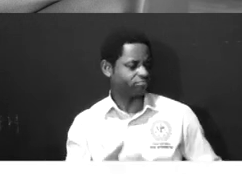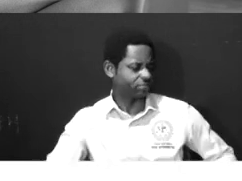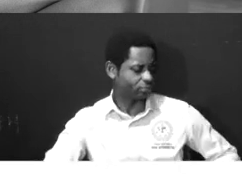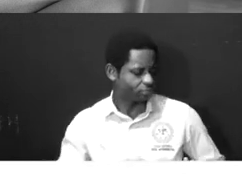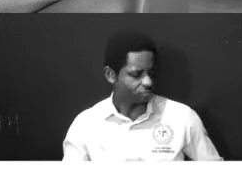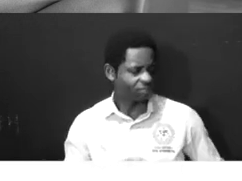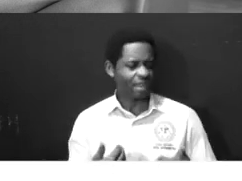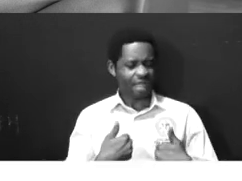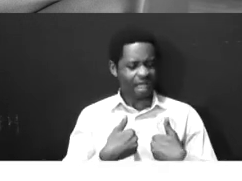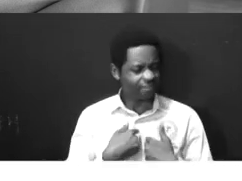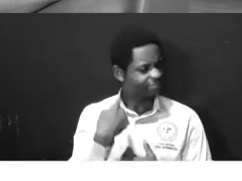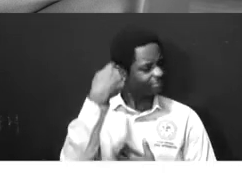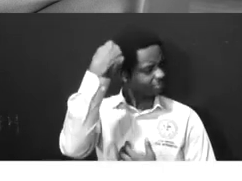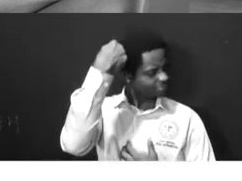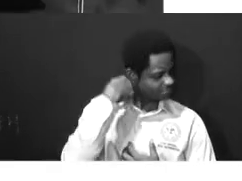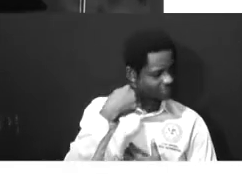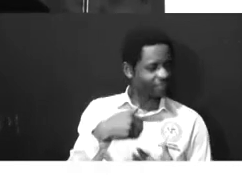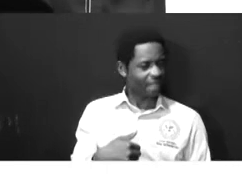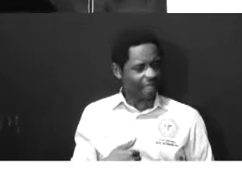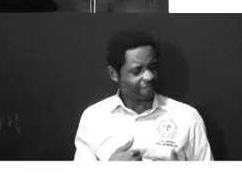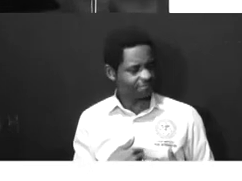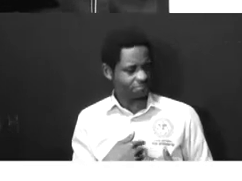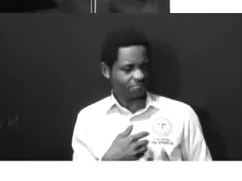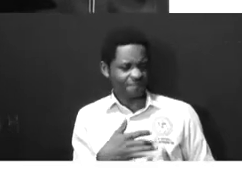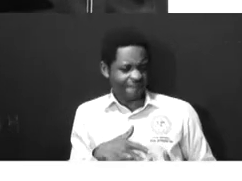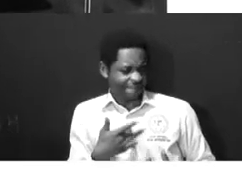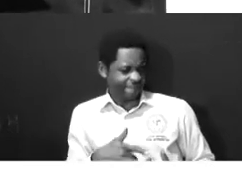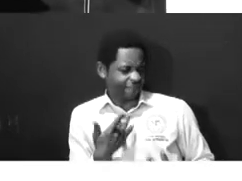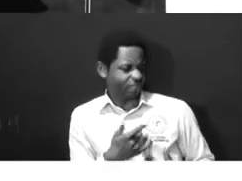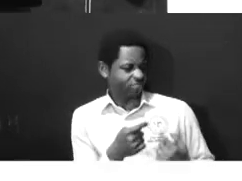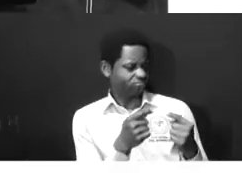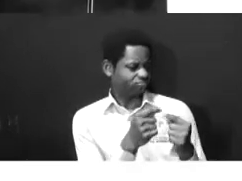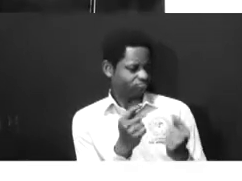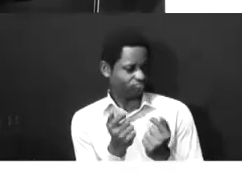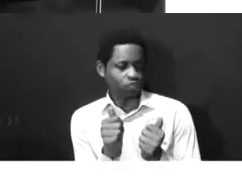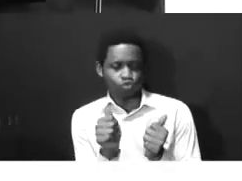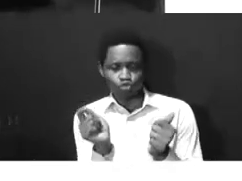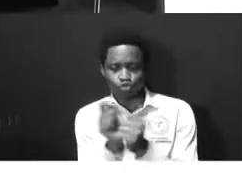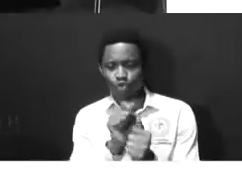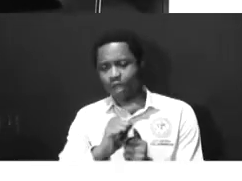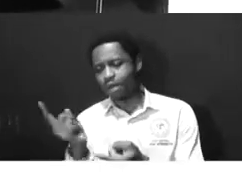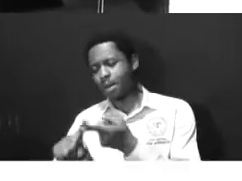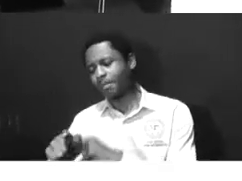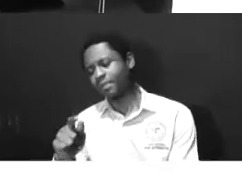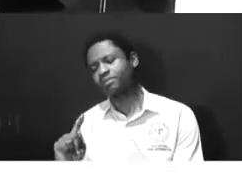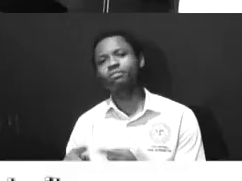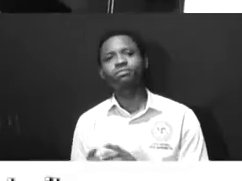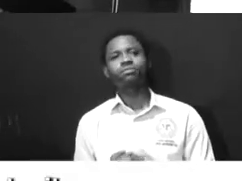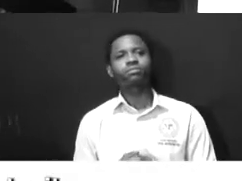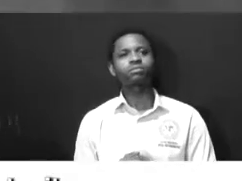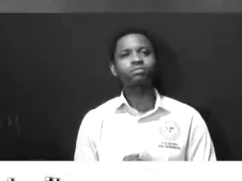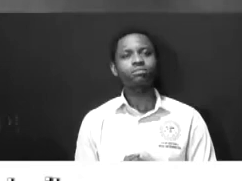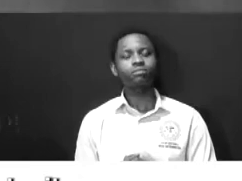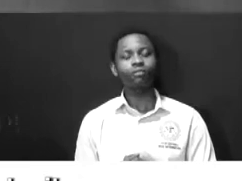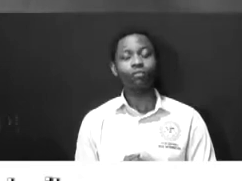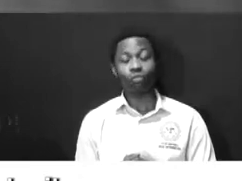have a feeling, you have an ill feeling towards someone. Anase nipa no nia odwene wo ne ho no enye atenka pa.